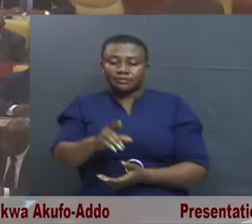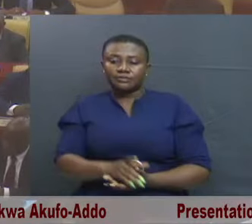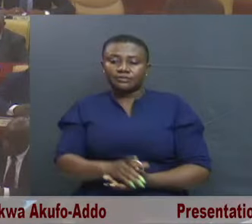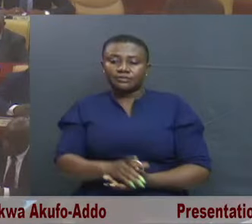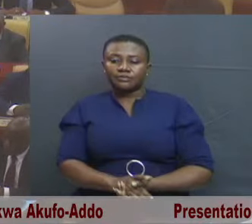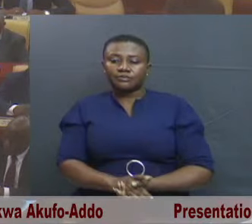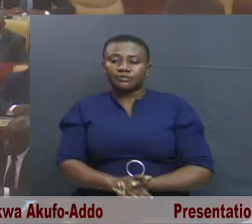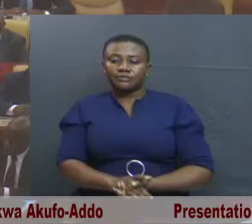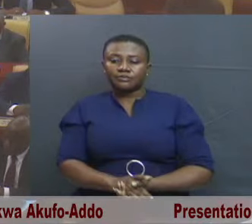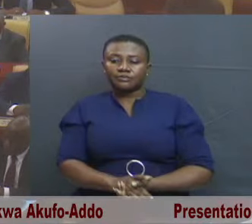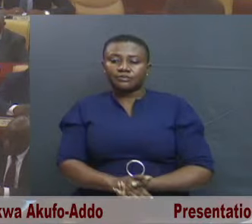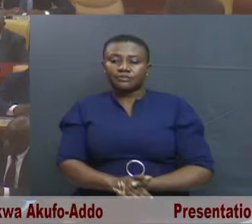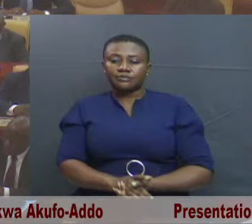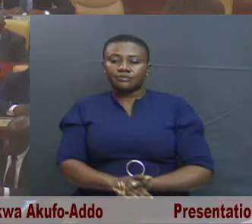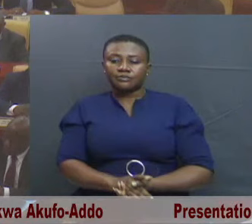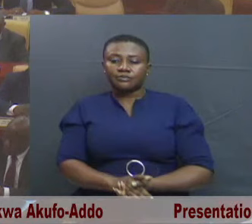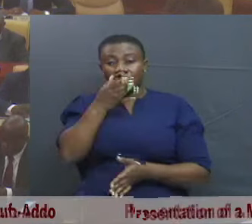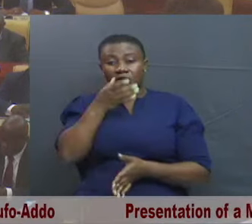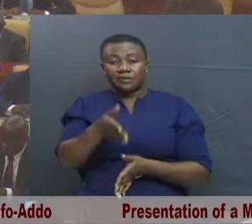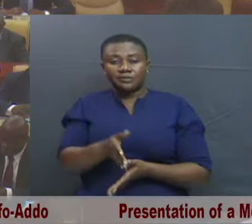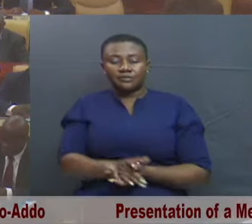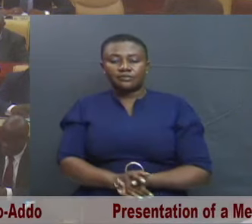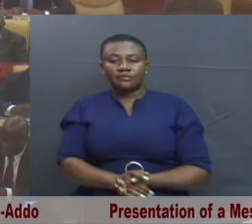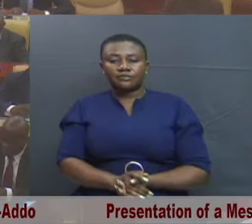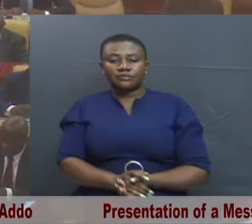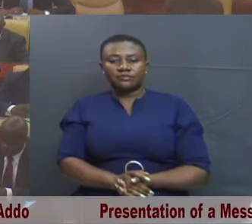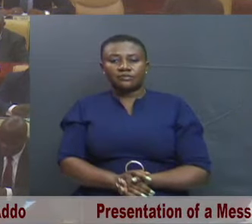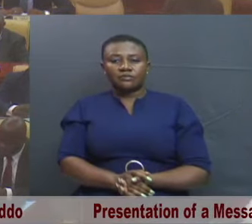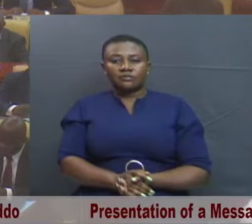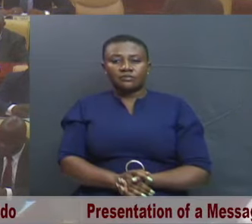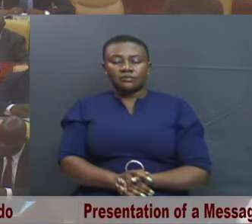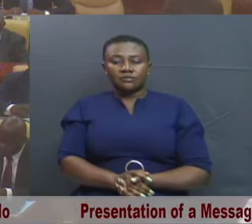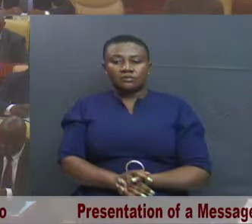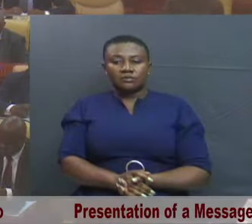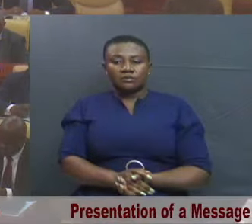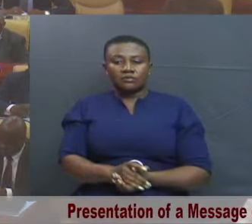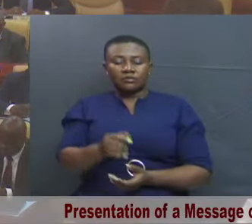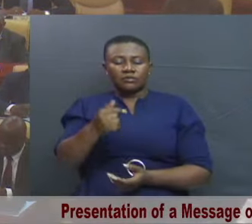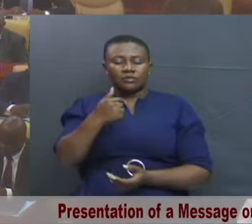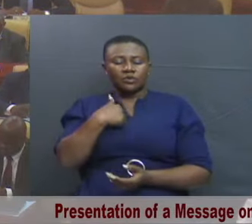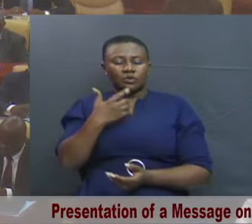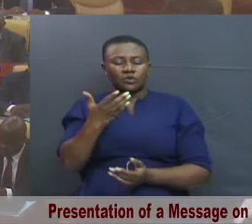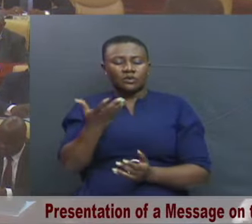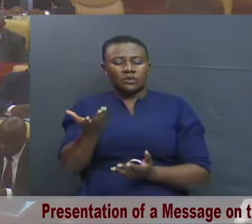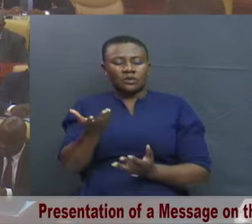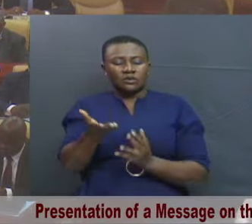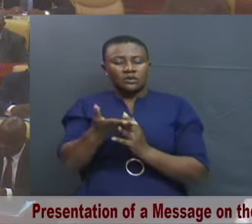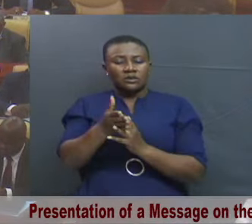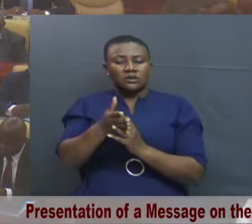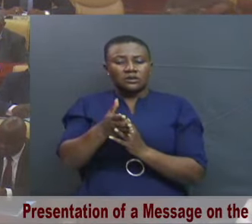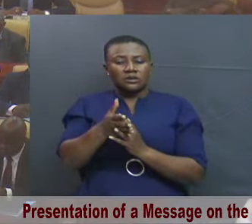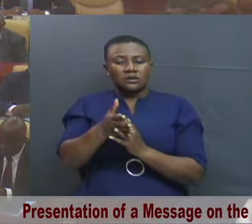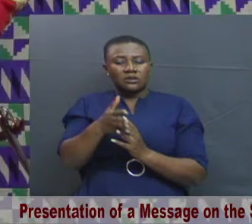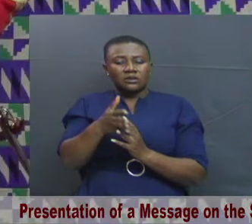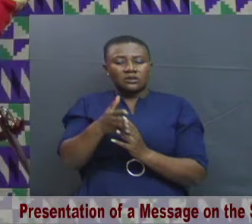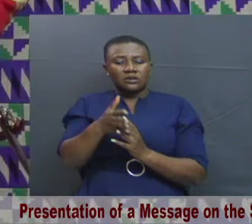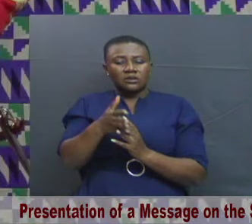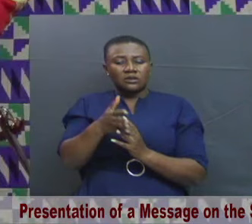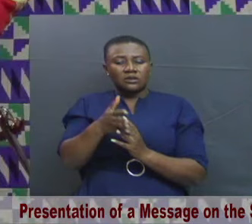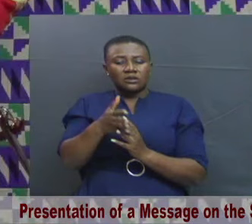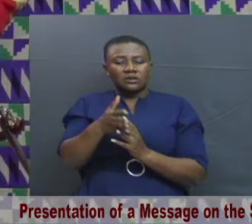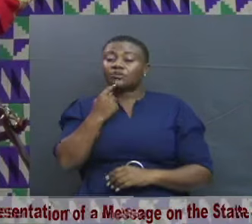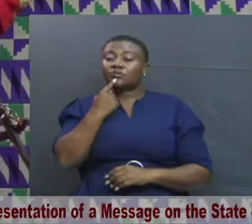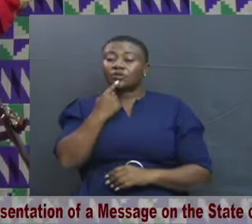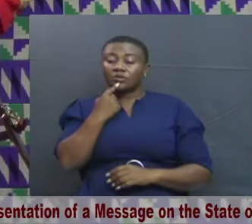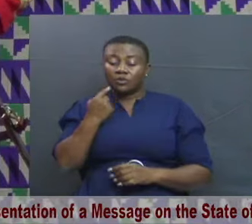2001 Mr Speaker I acknowledged and share the frustration and deep disappointment we all